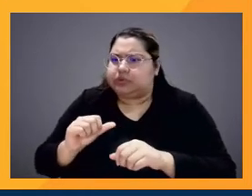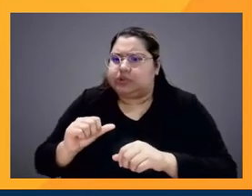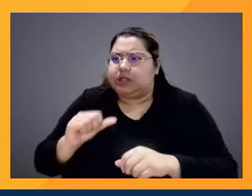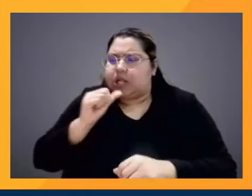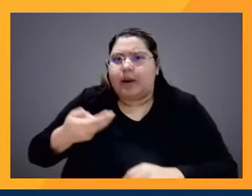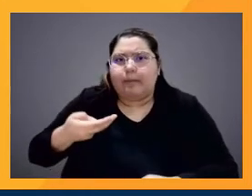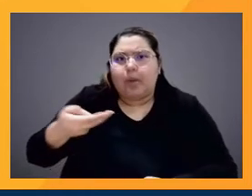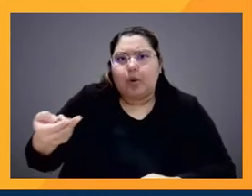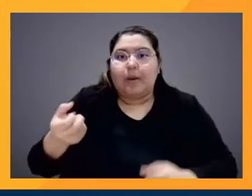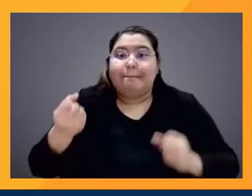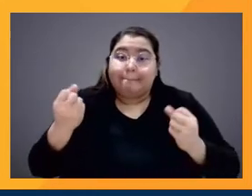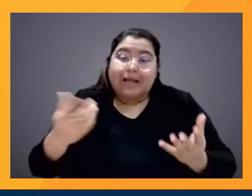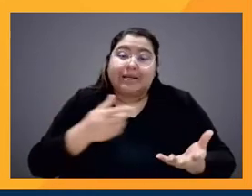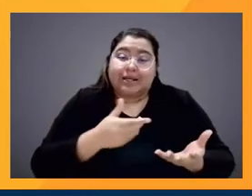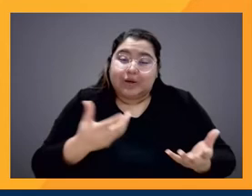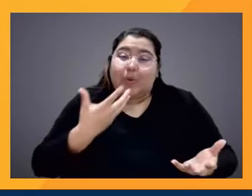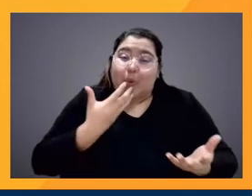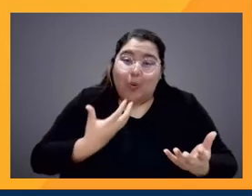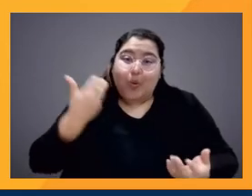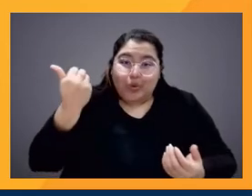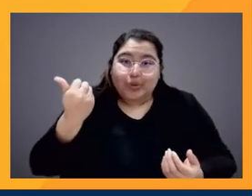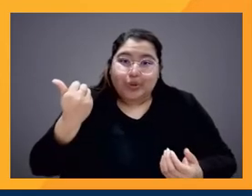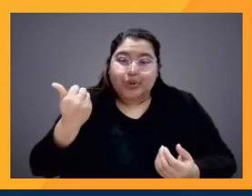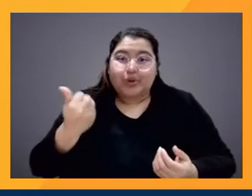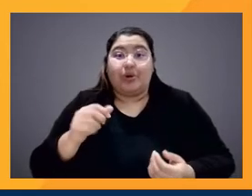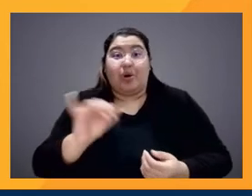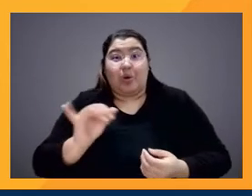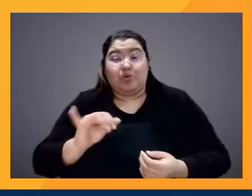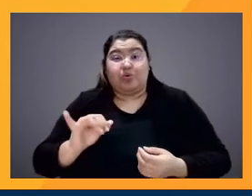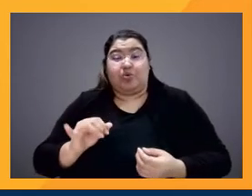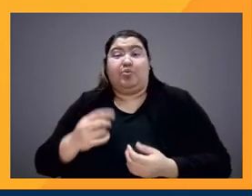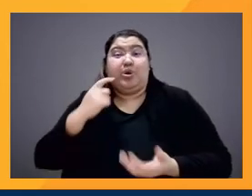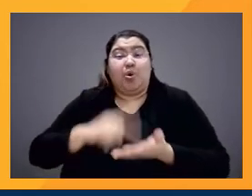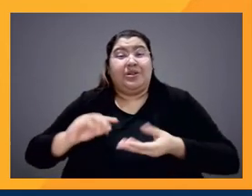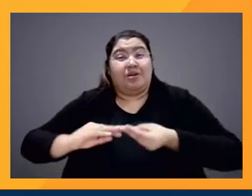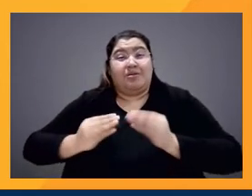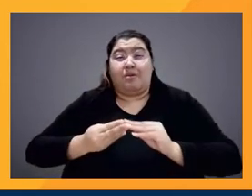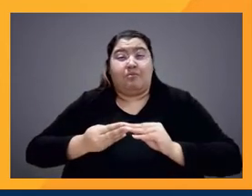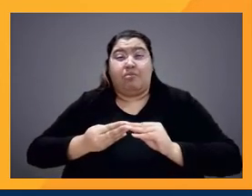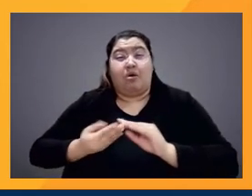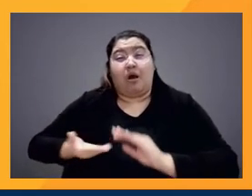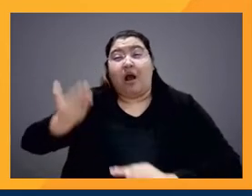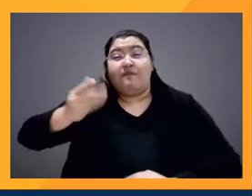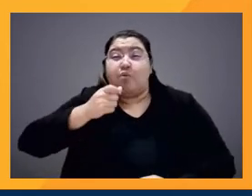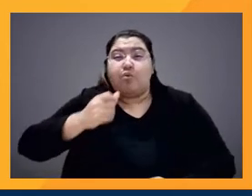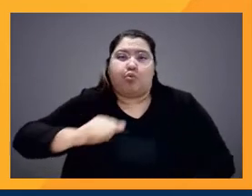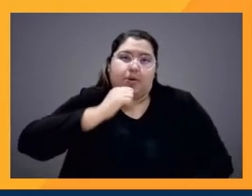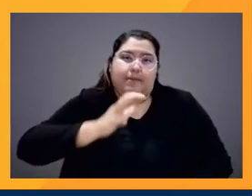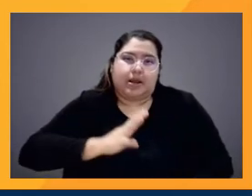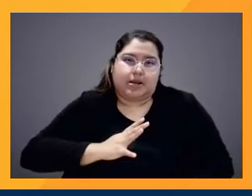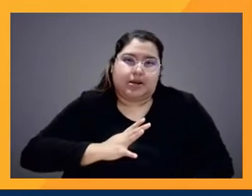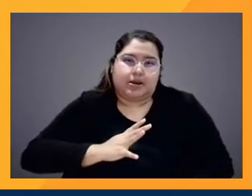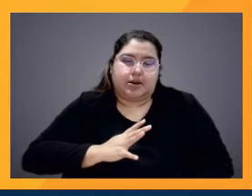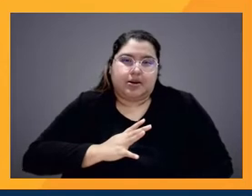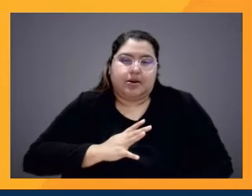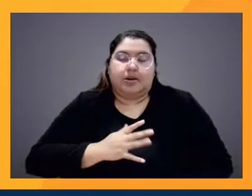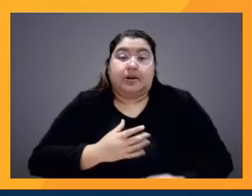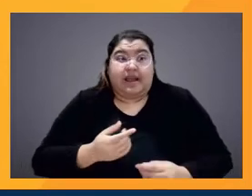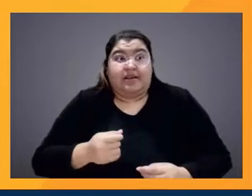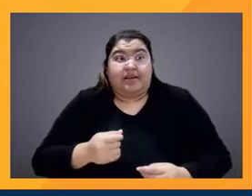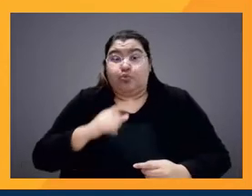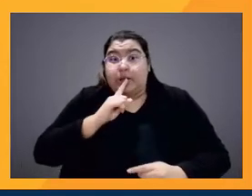of along these lines of entrepreneurship, or to jump off of it, we know the pandemic has been especially hard on small businesses, but also on the